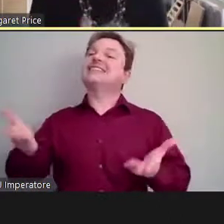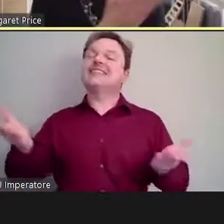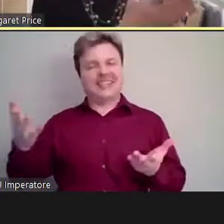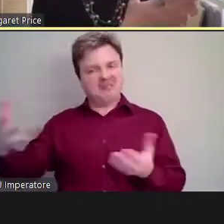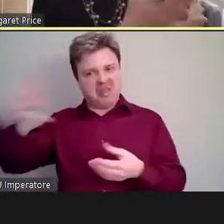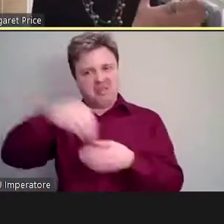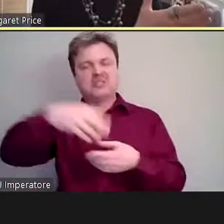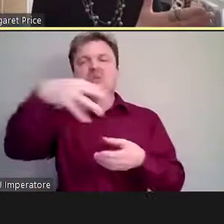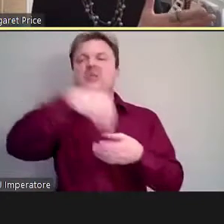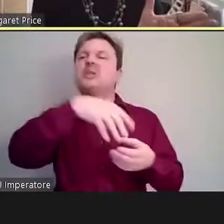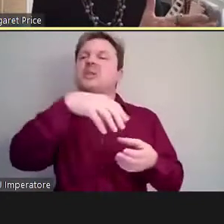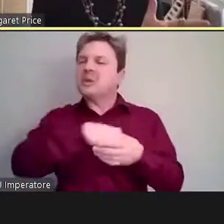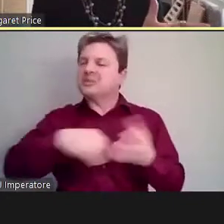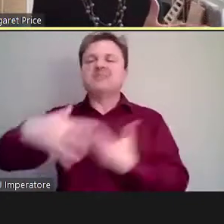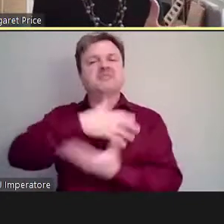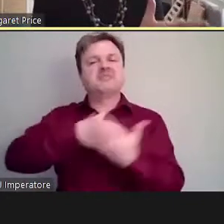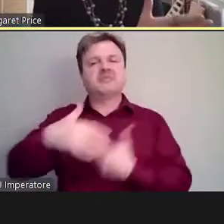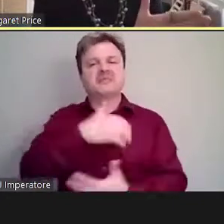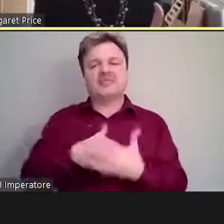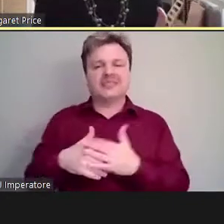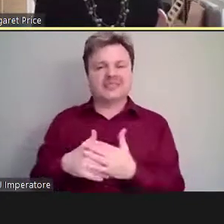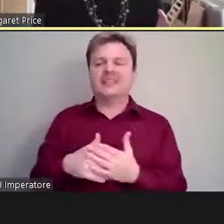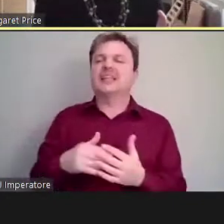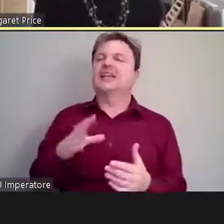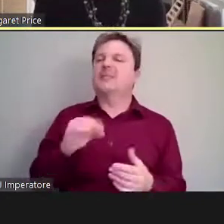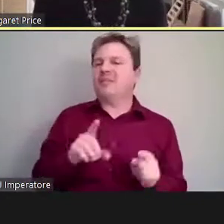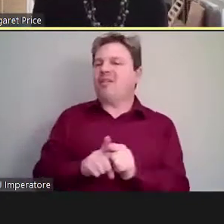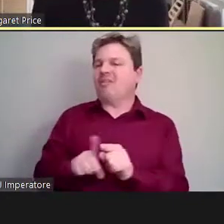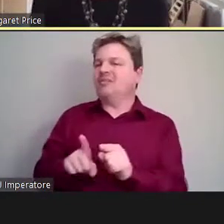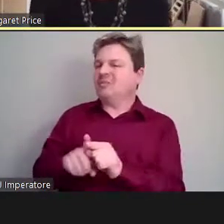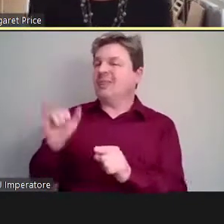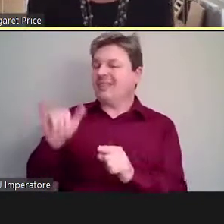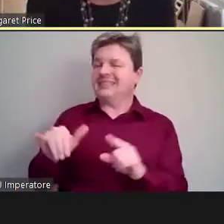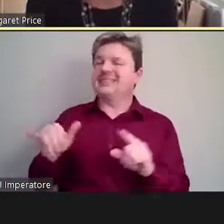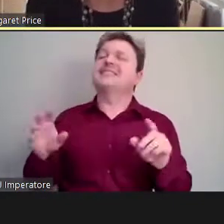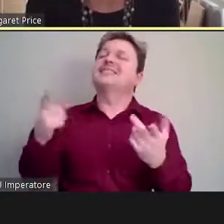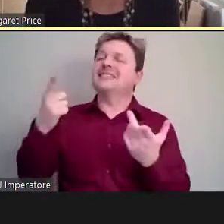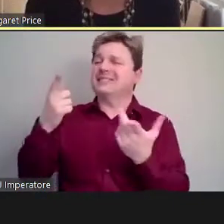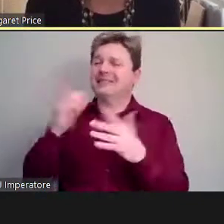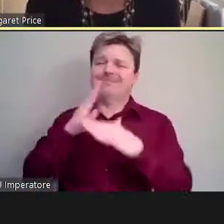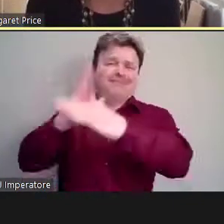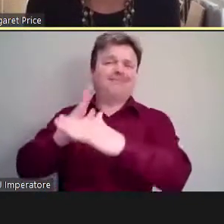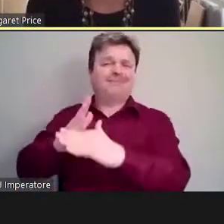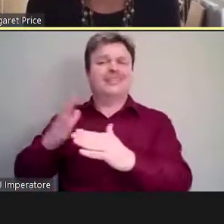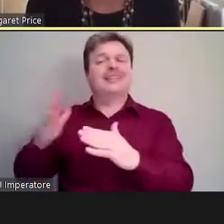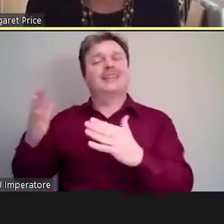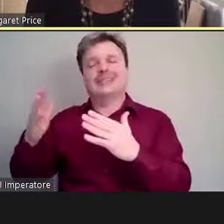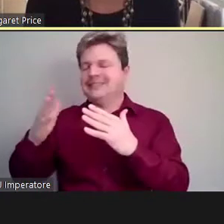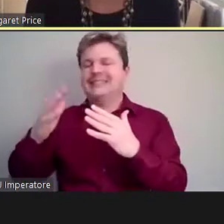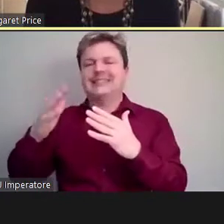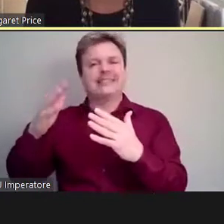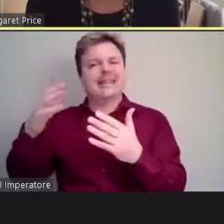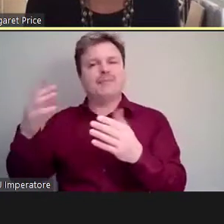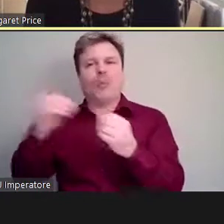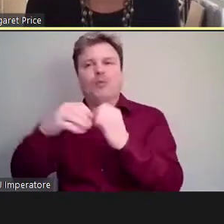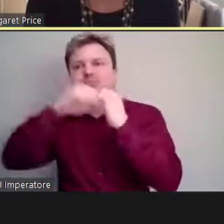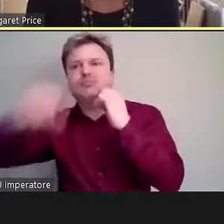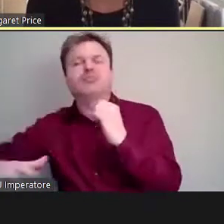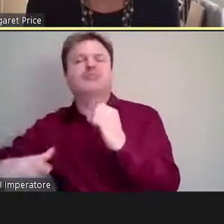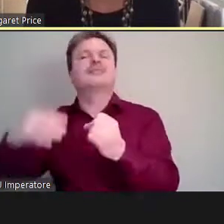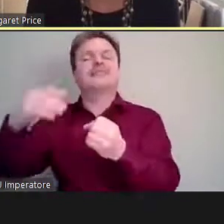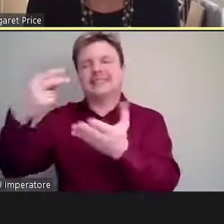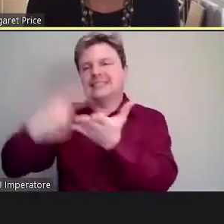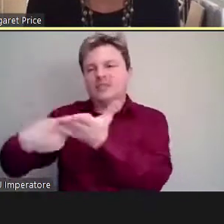that tends to foreclose further discussion about access. And then finally, I'm